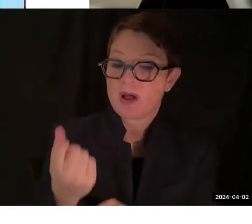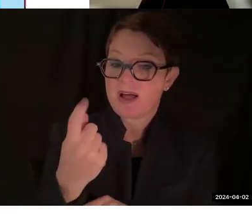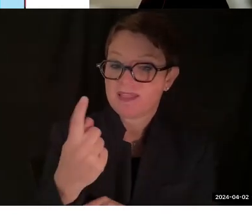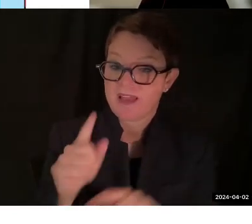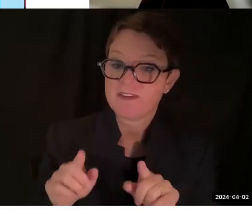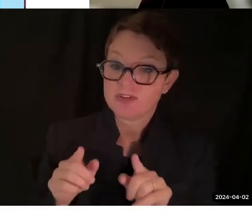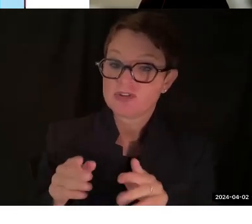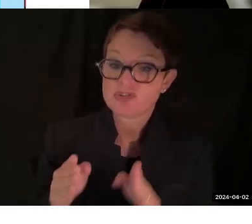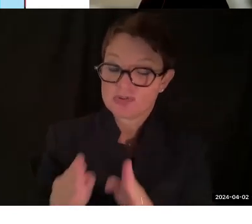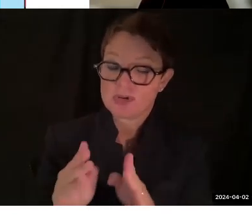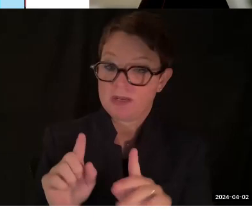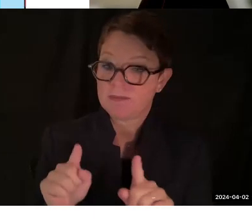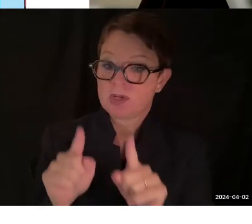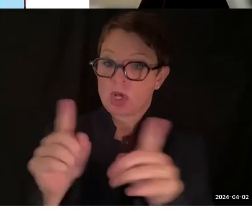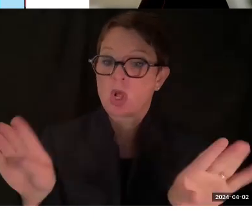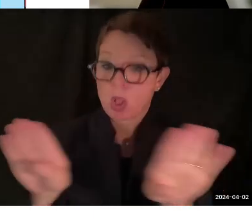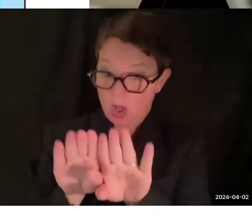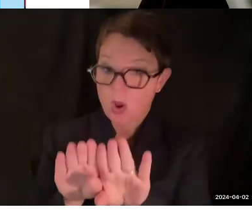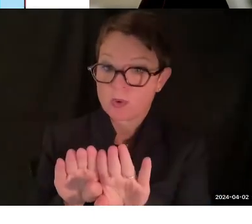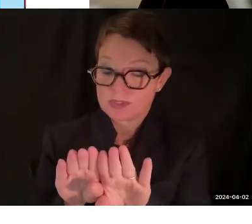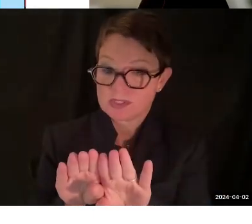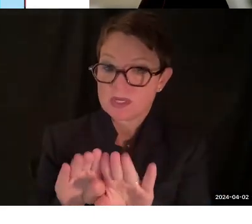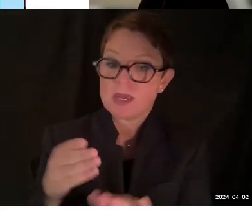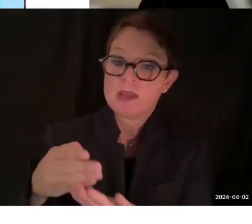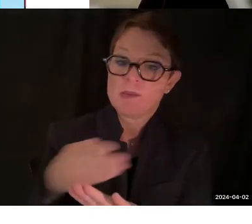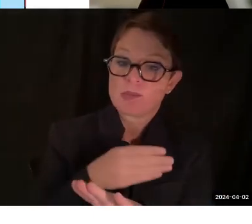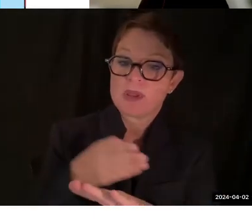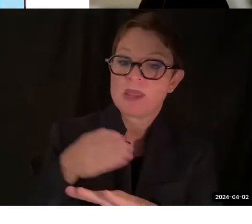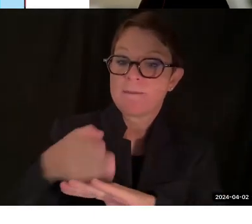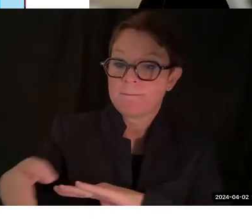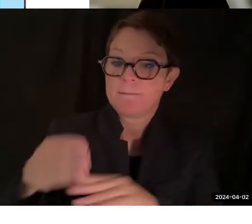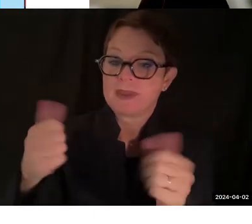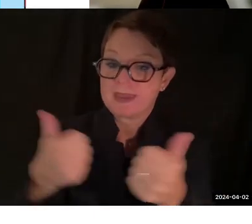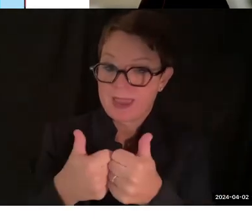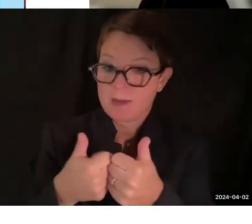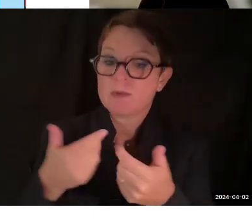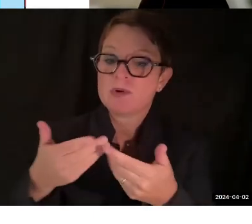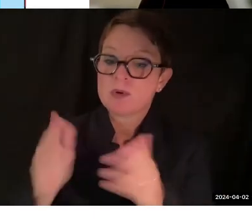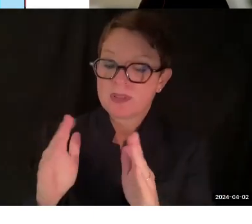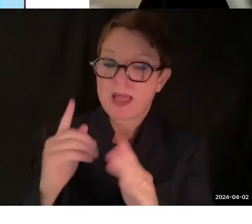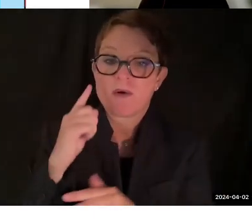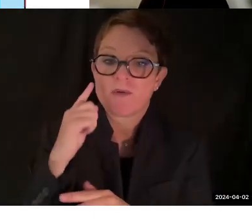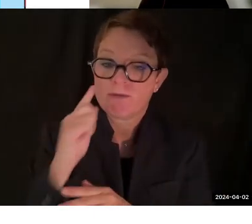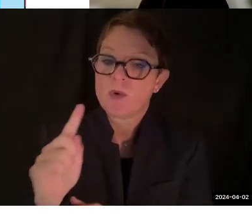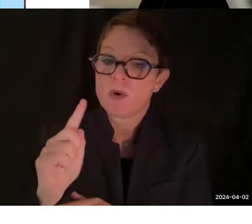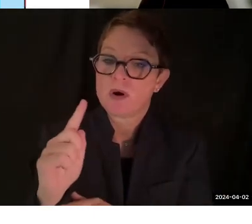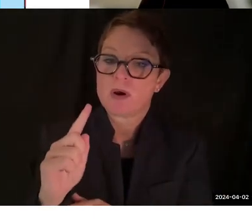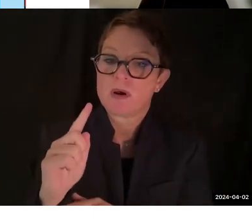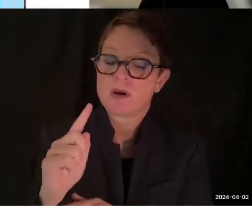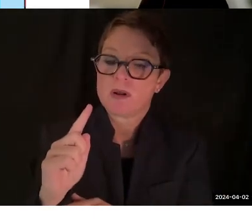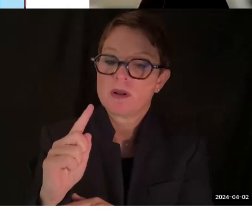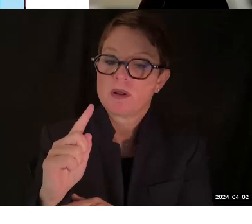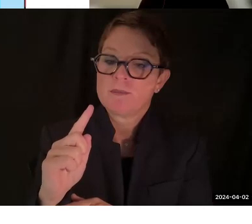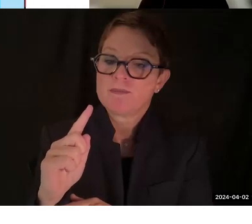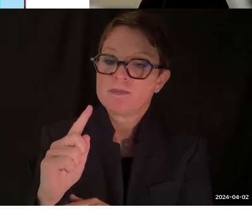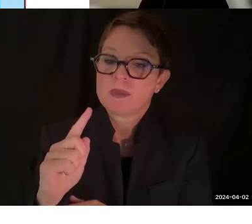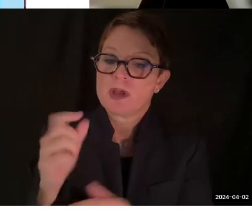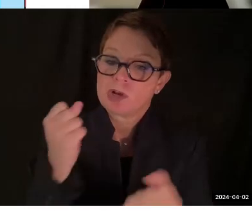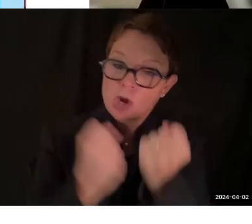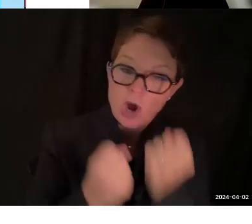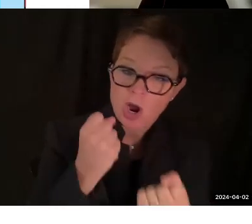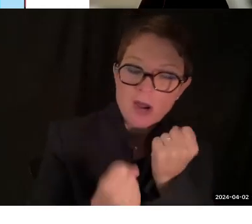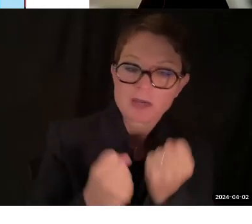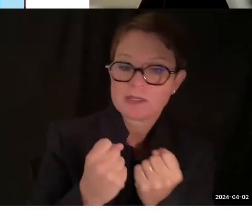on 11th Street pre and post game to allow for the limitation of conflict between